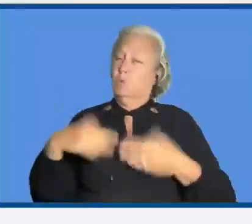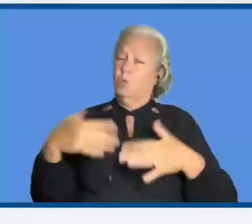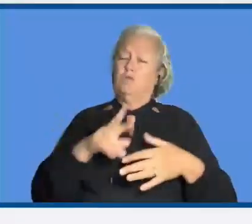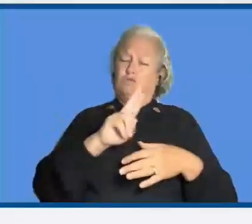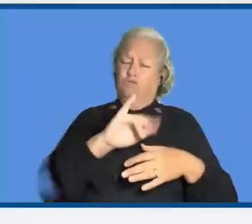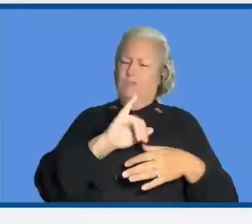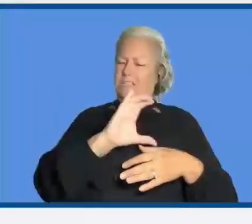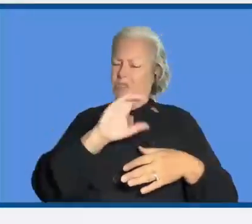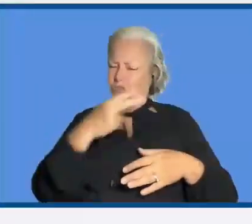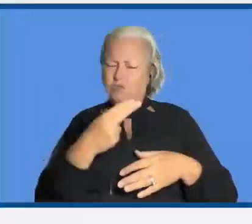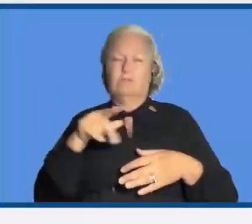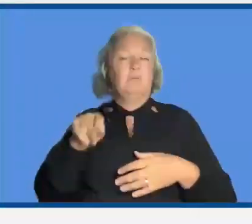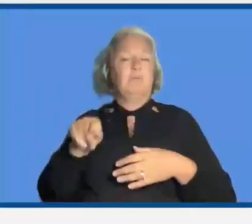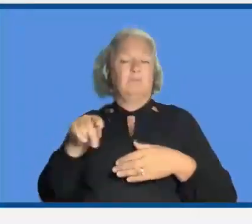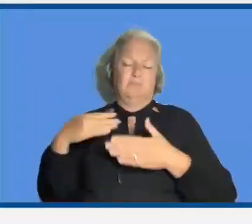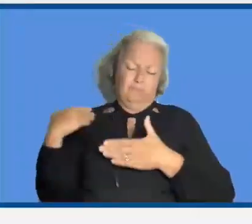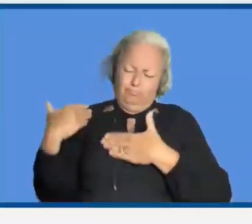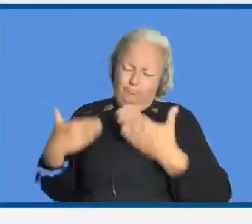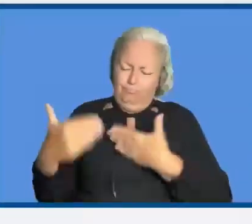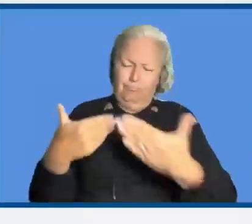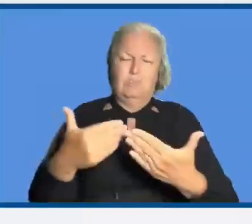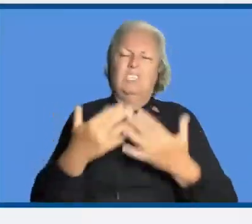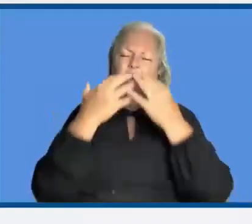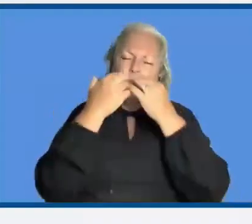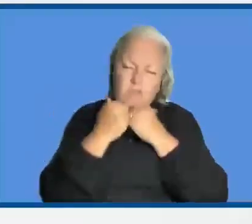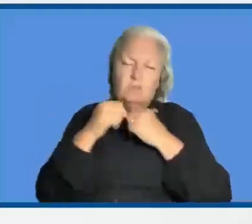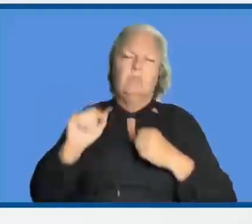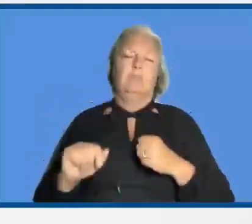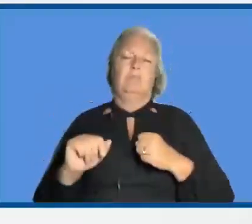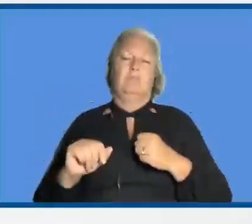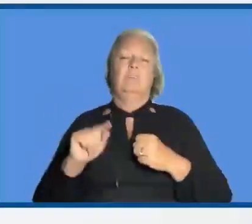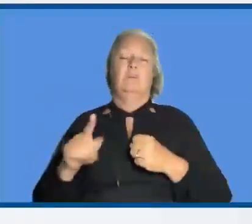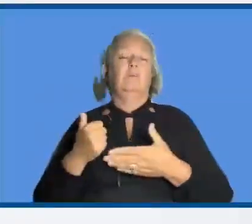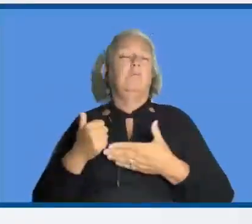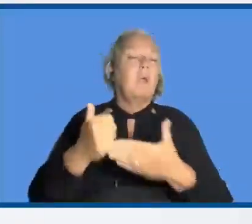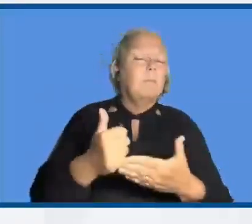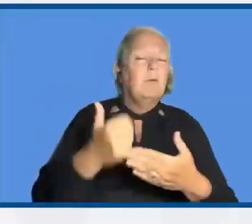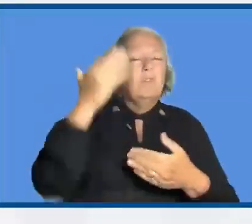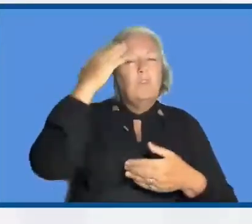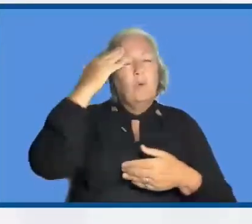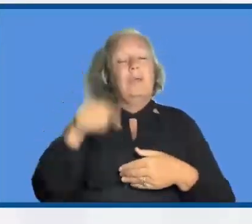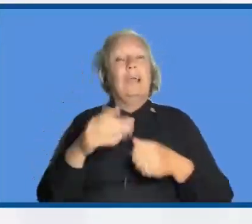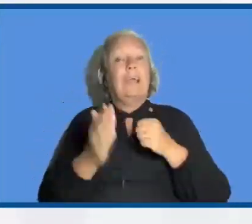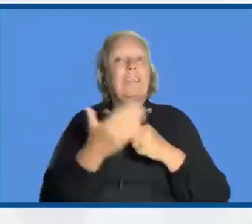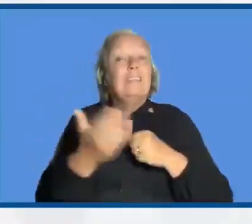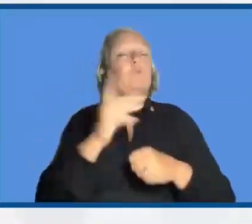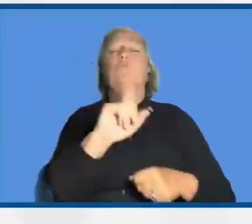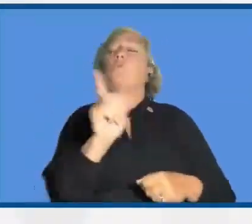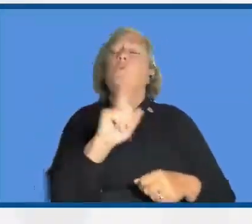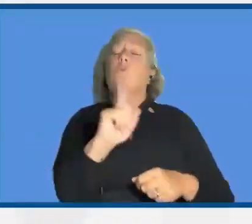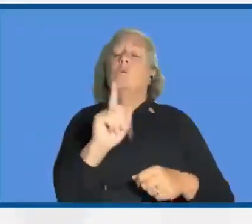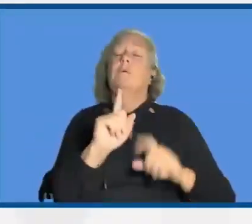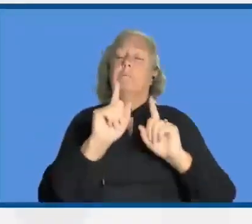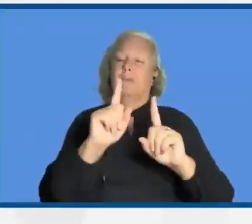climate change related to risks and disasters. This is not an easy task, but I believe that very positive